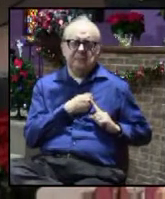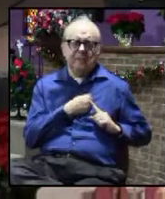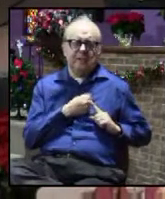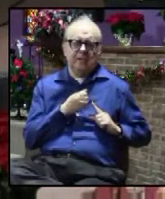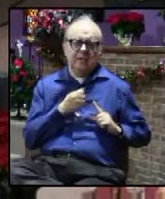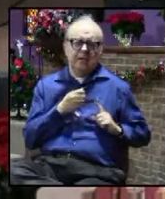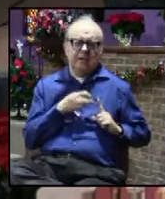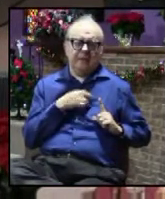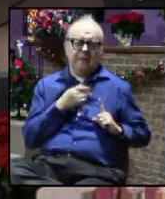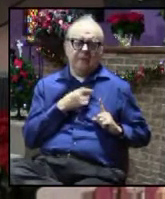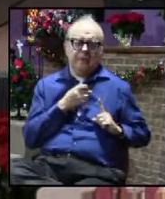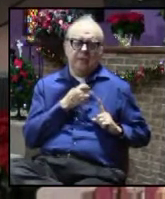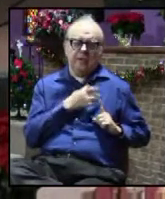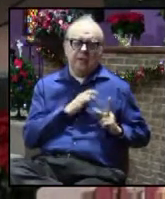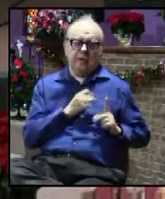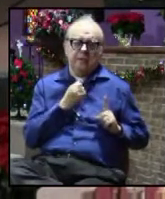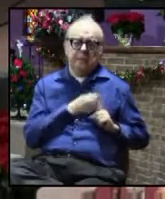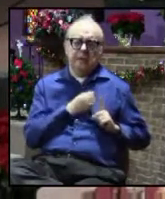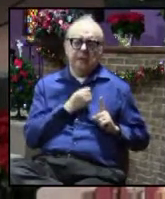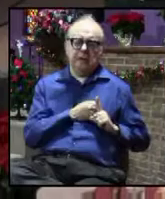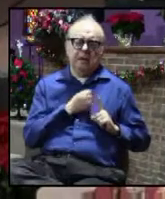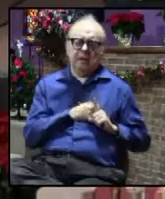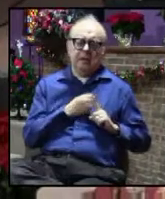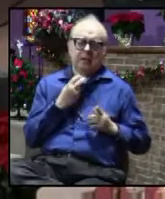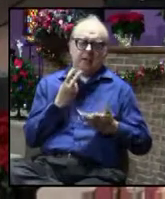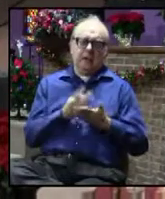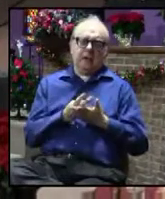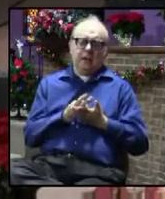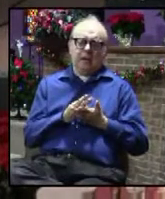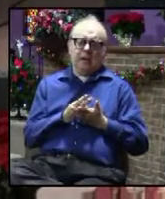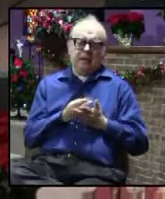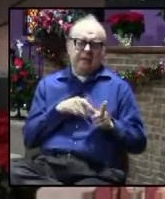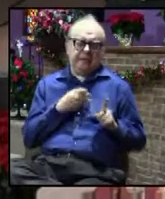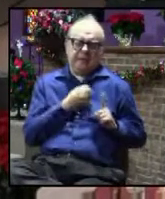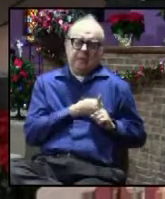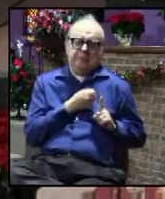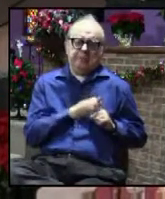Just beating. And you're just laying there and you hear this beat.